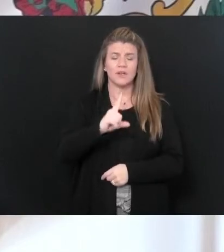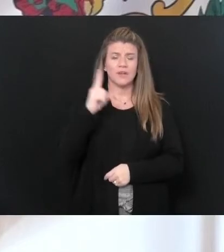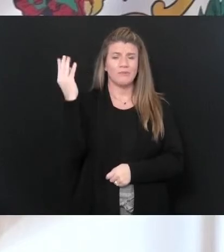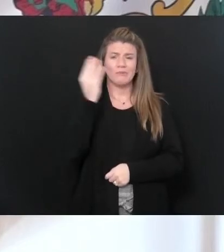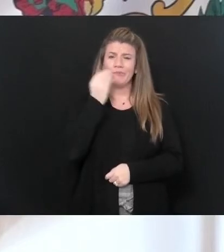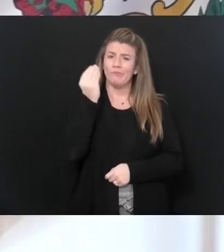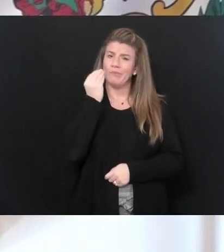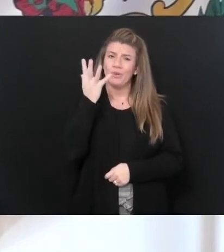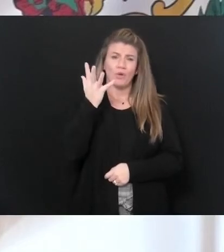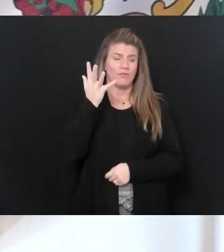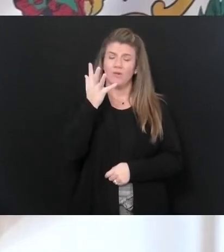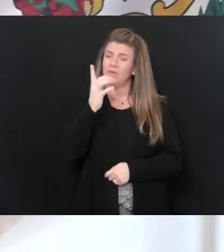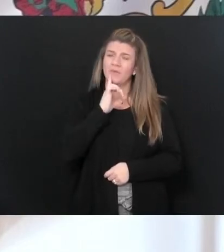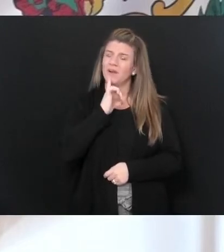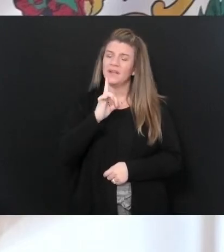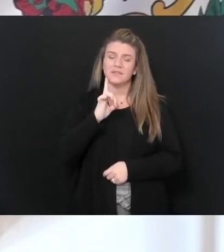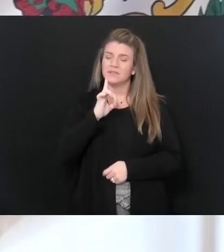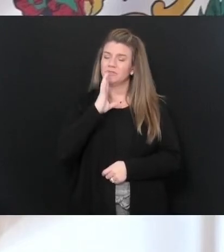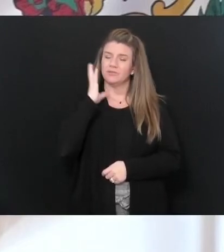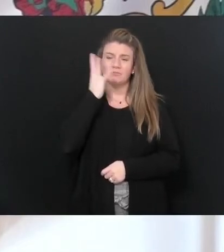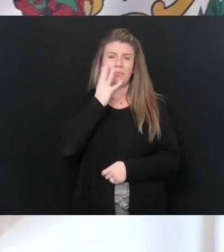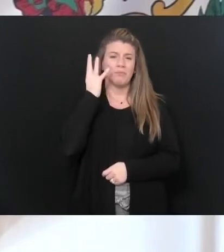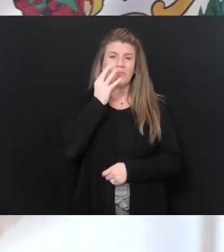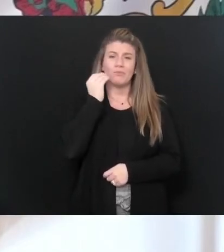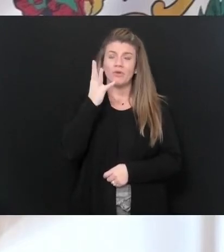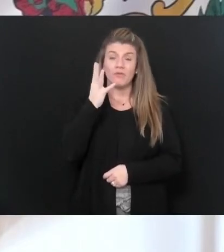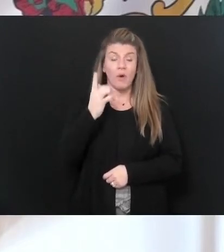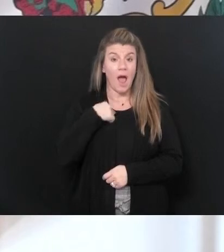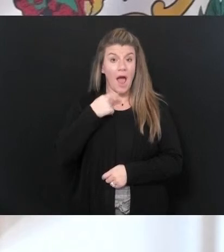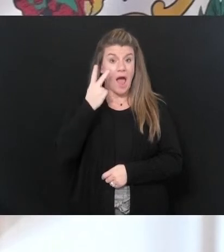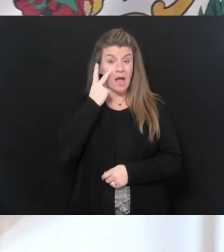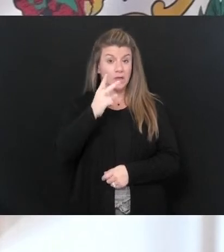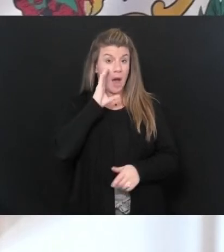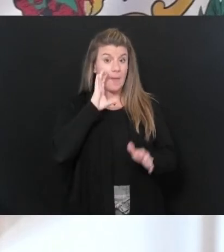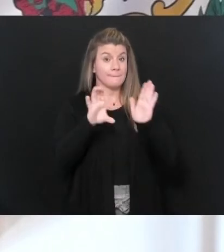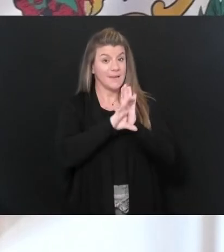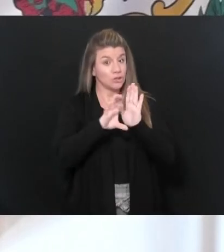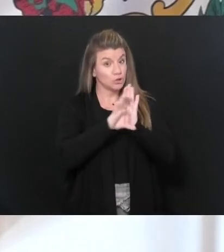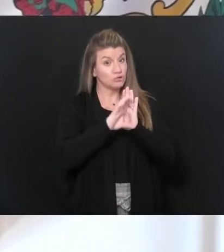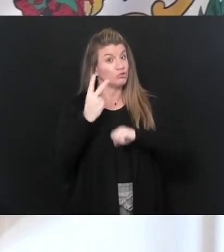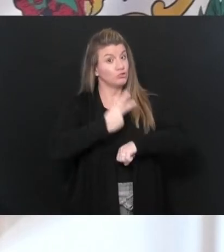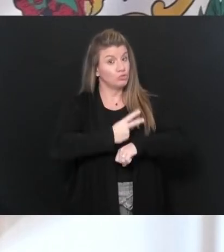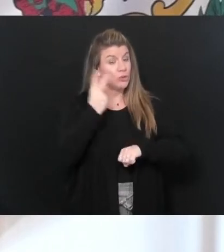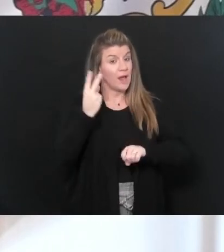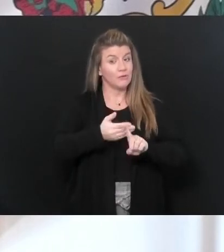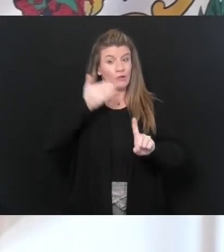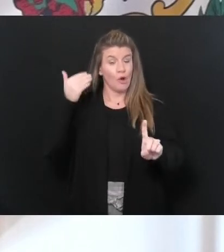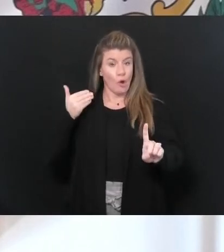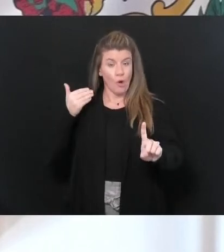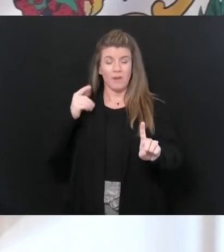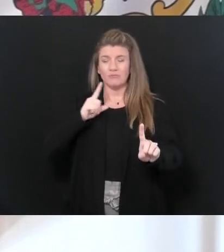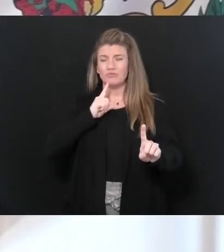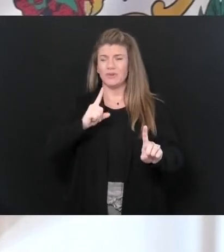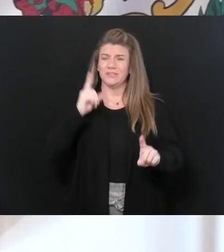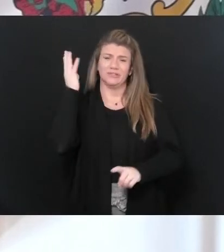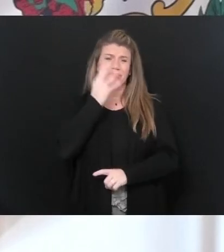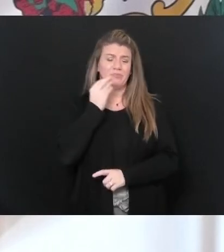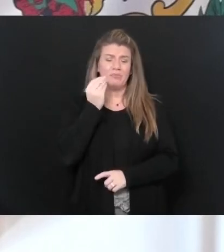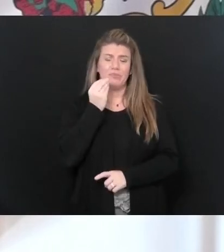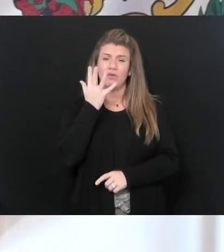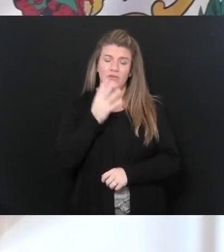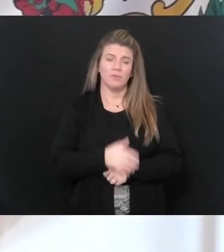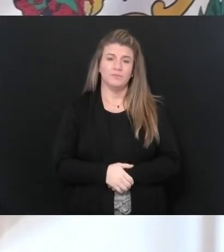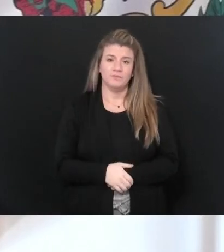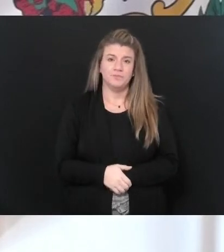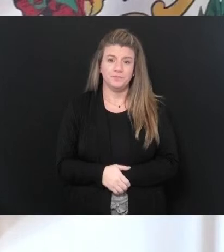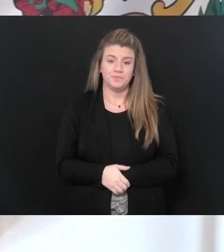beautiful, beyond beautiful. I saw the pictures night before last, and absolutely beautiful. But